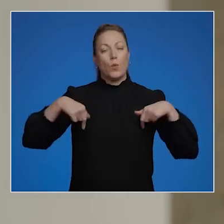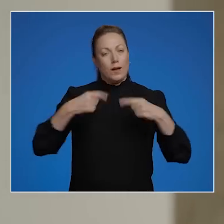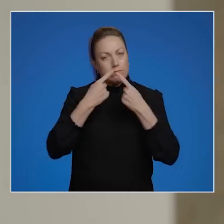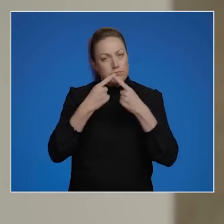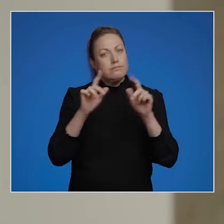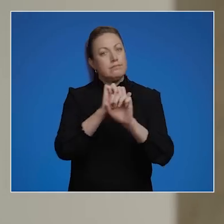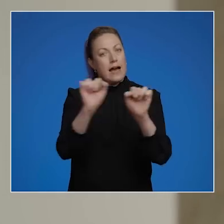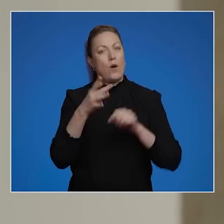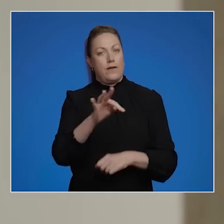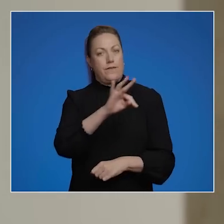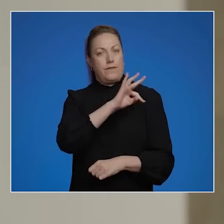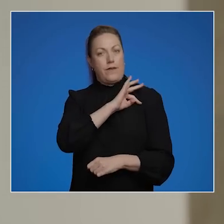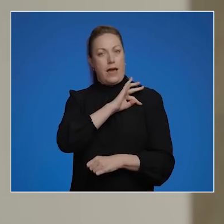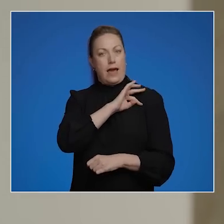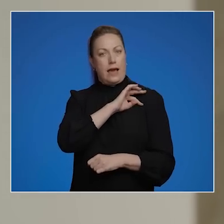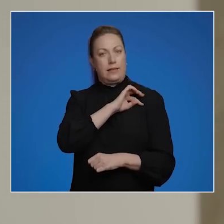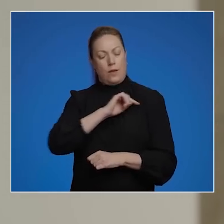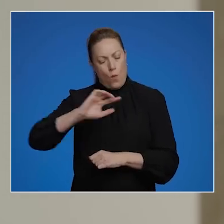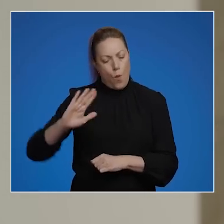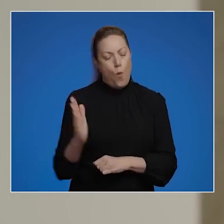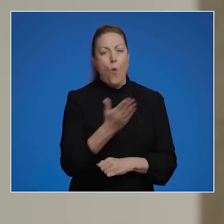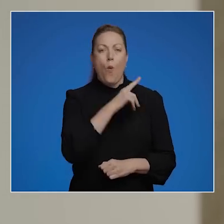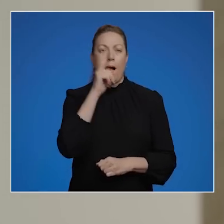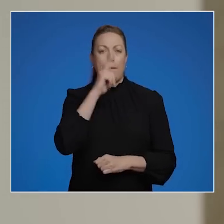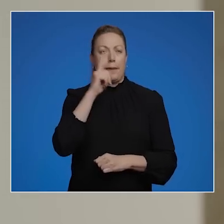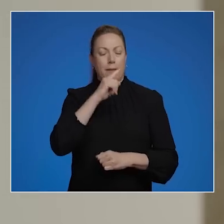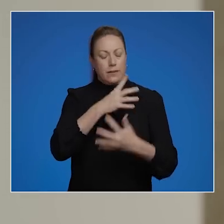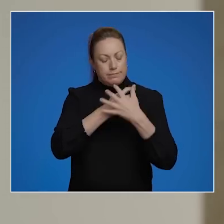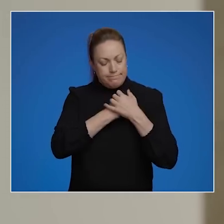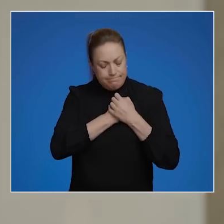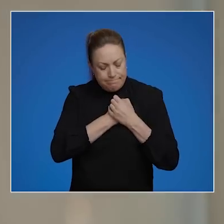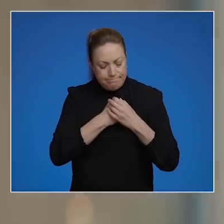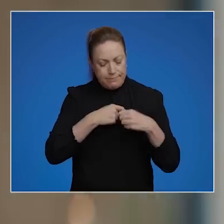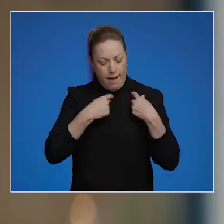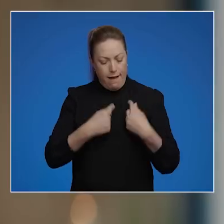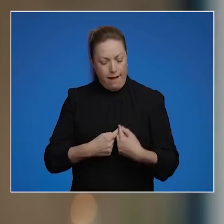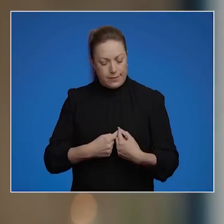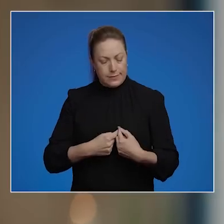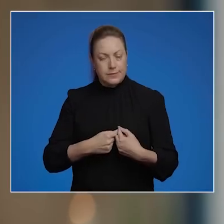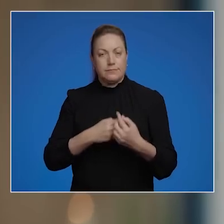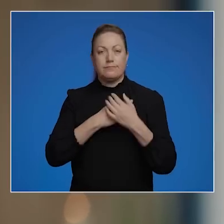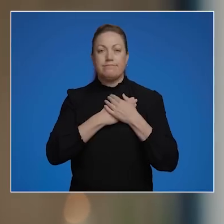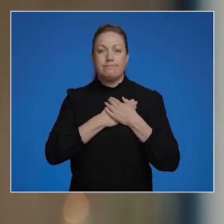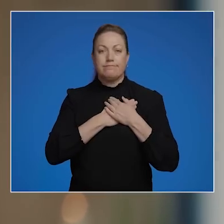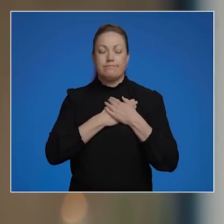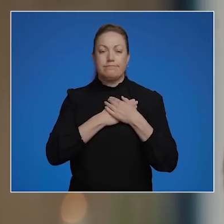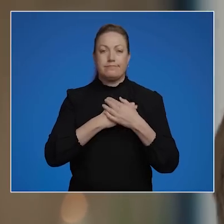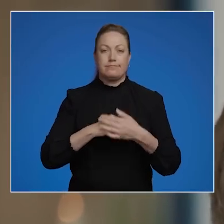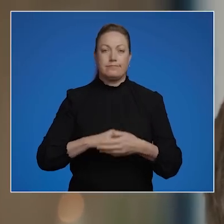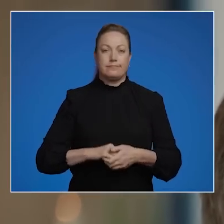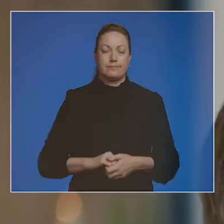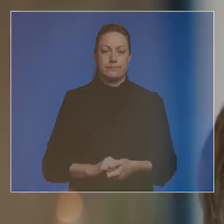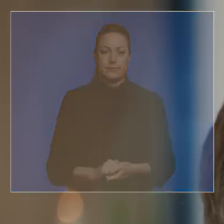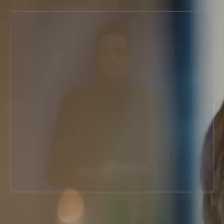Now, we profess the faith that we all hold dear to our hearts. I believe in God, I Father